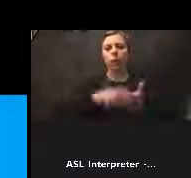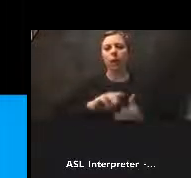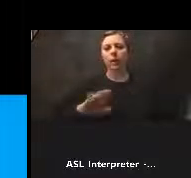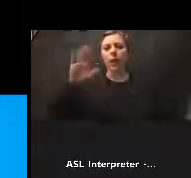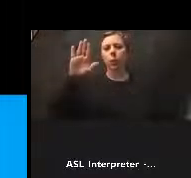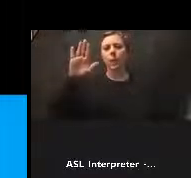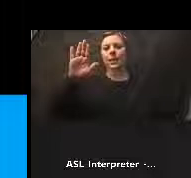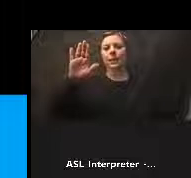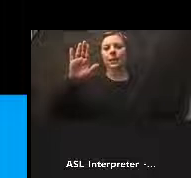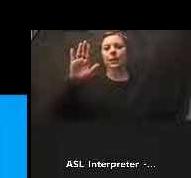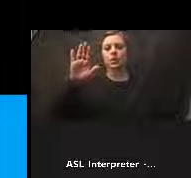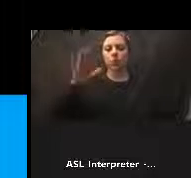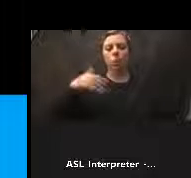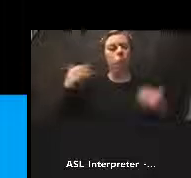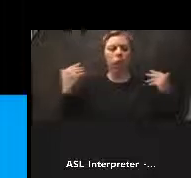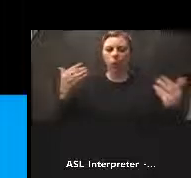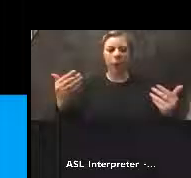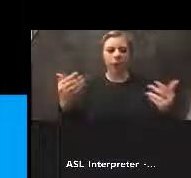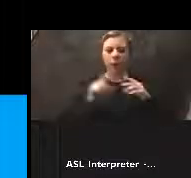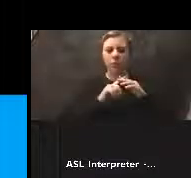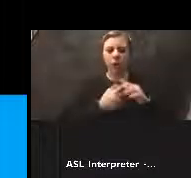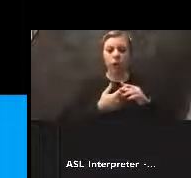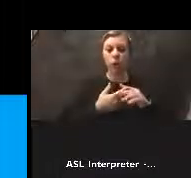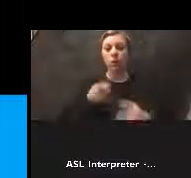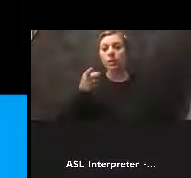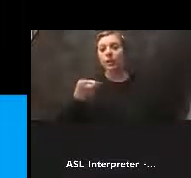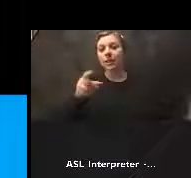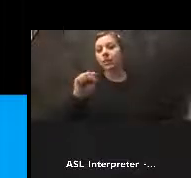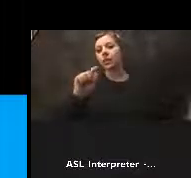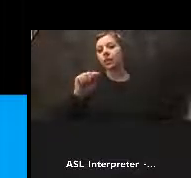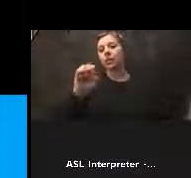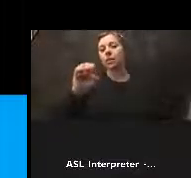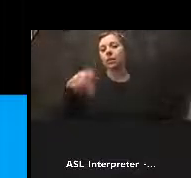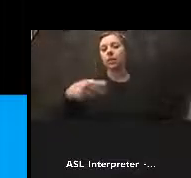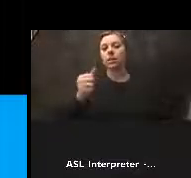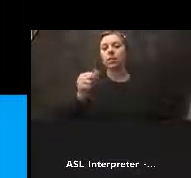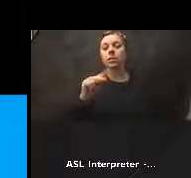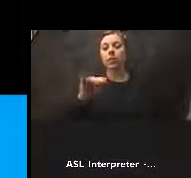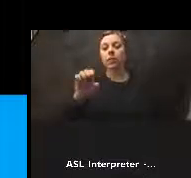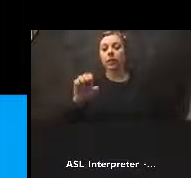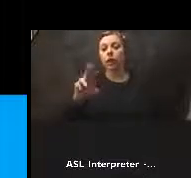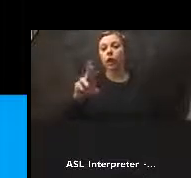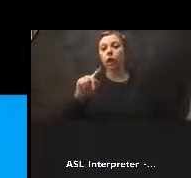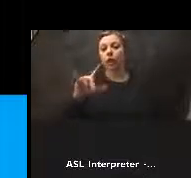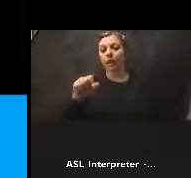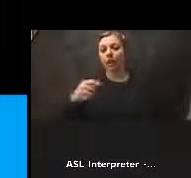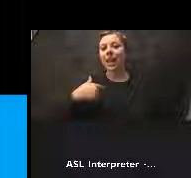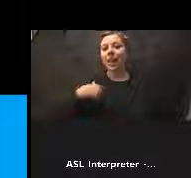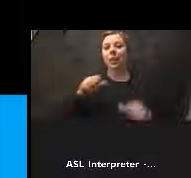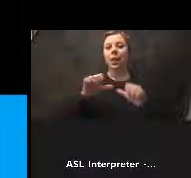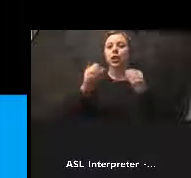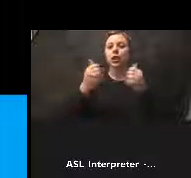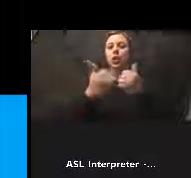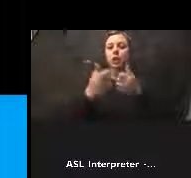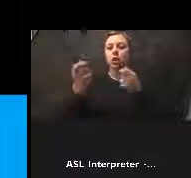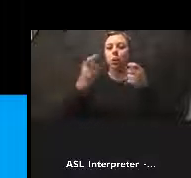go ahead and get started. My name is Stephanie Erdis. I am the Associate Director of MCASA, and I'm very glad to have